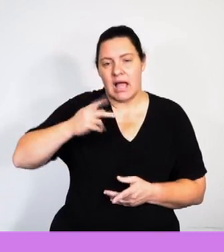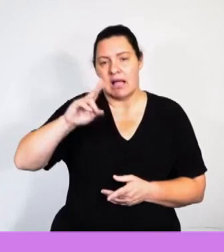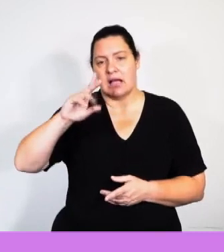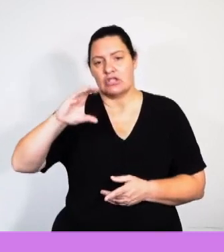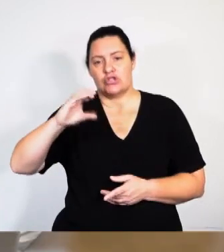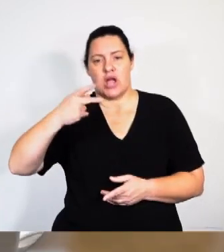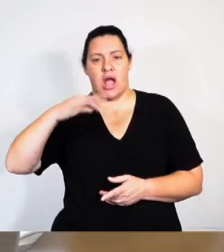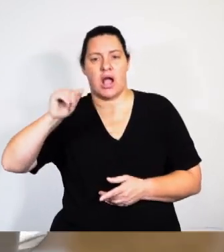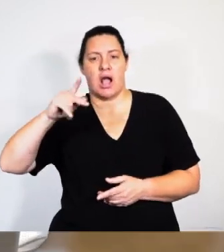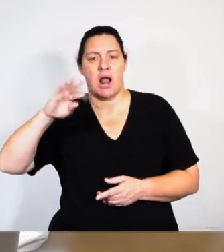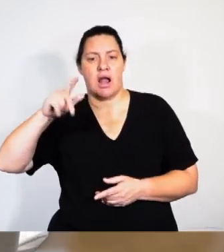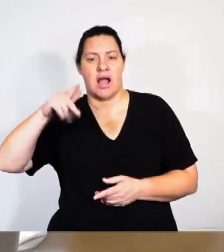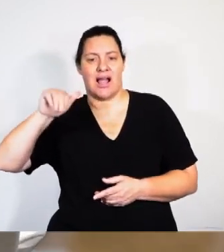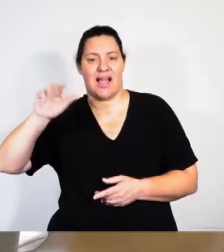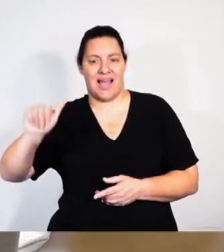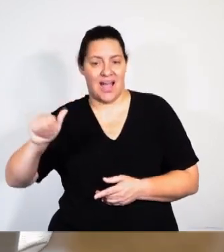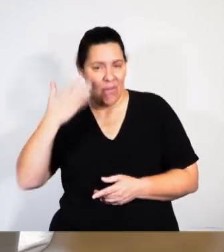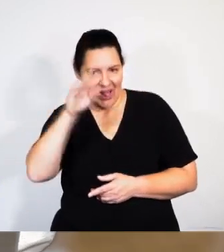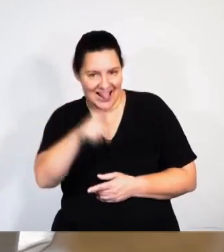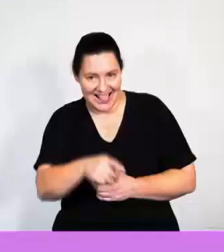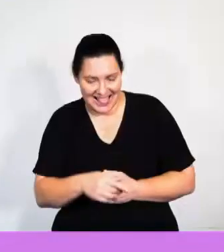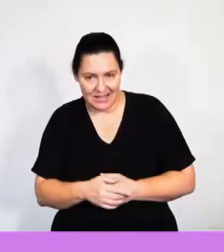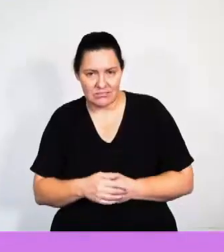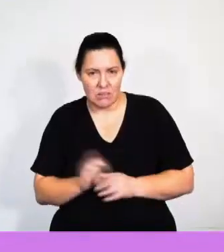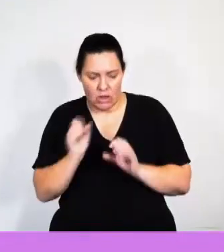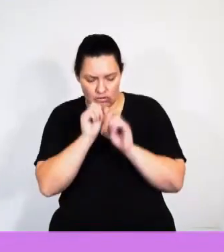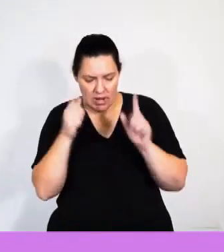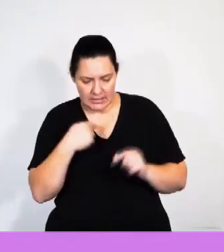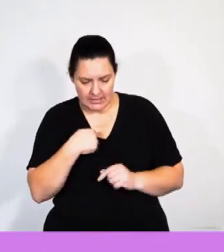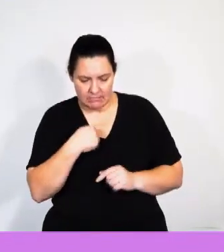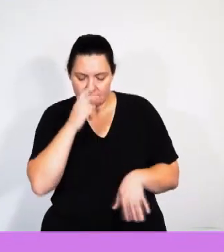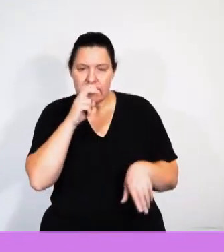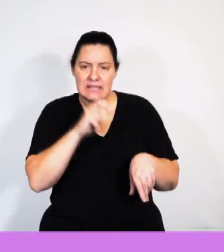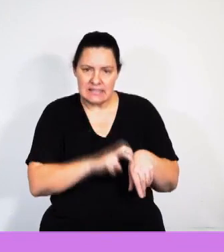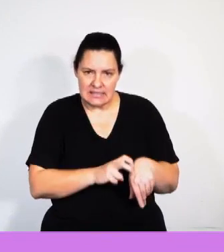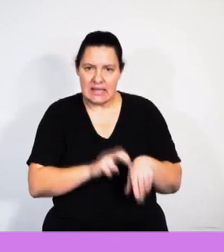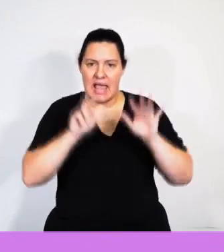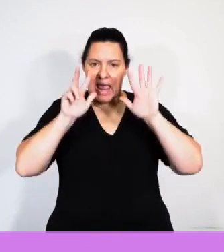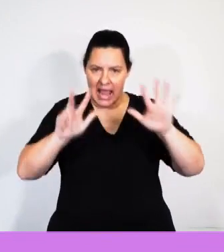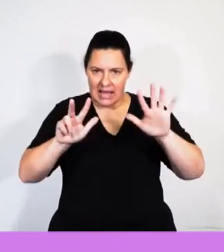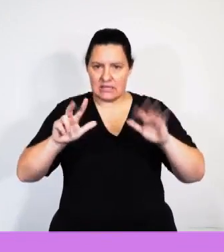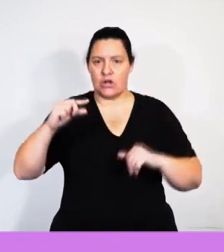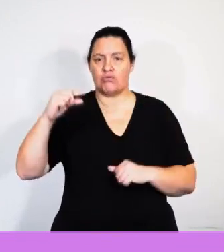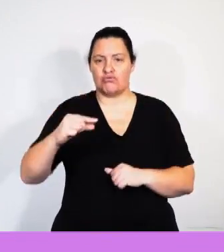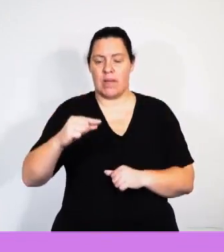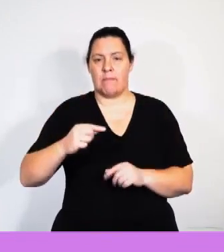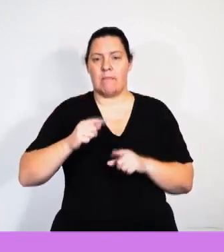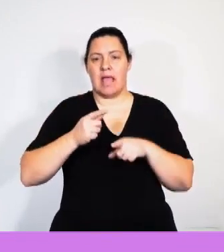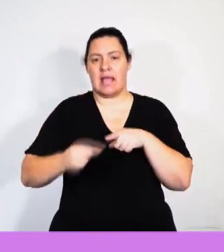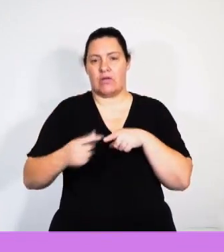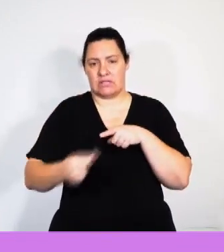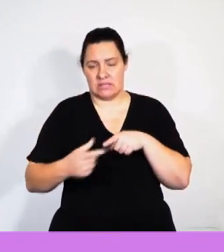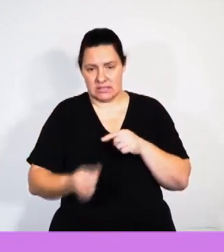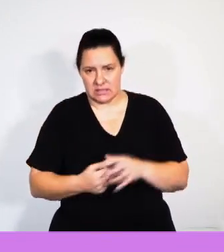I'm sure this sounds familiar to most of us. And realized she will need 8 grams of